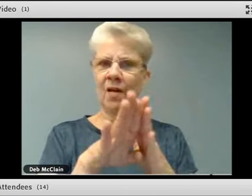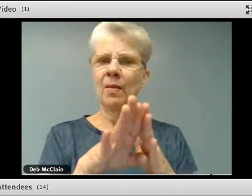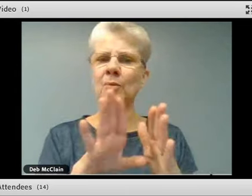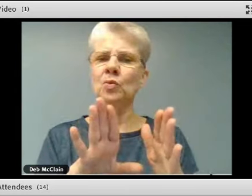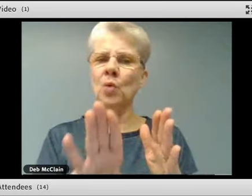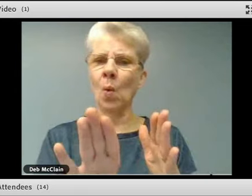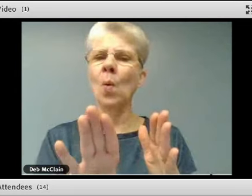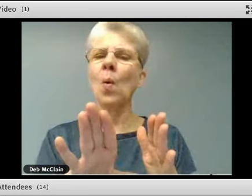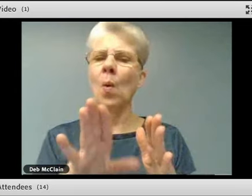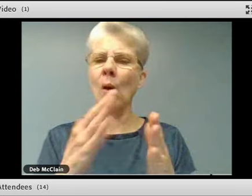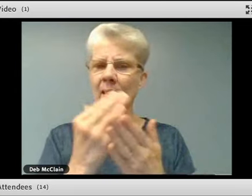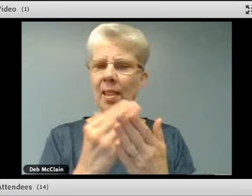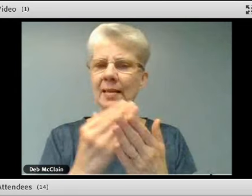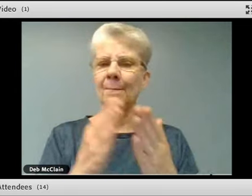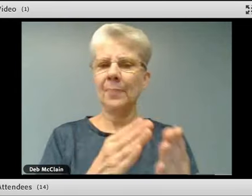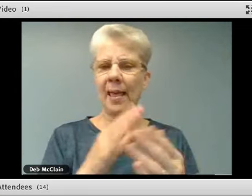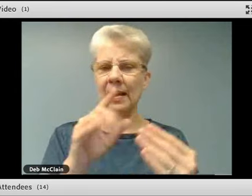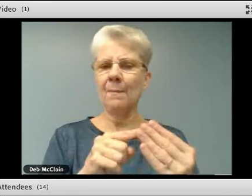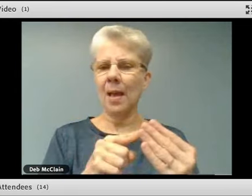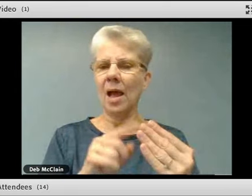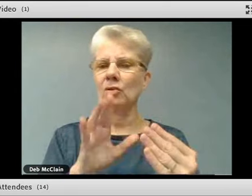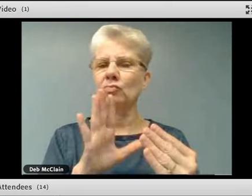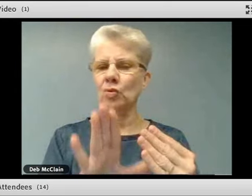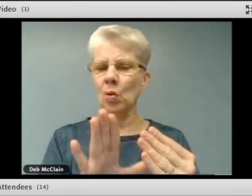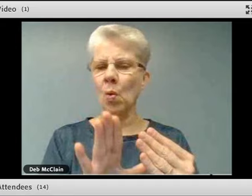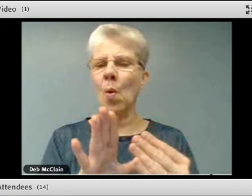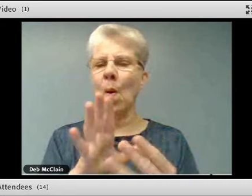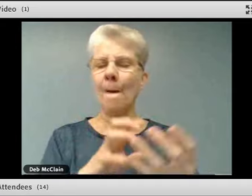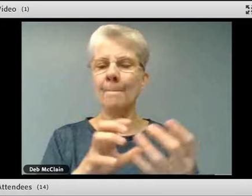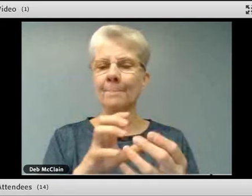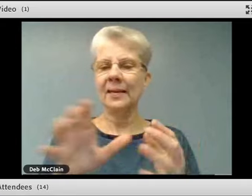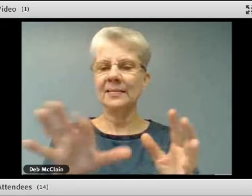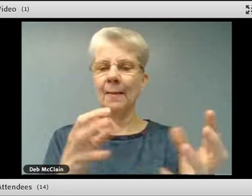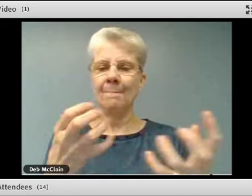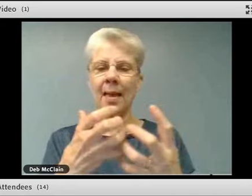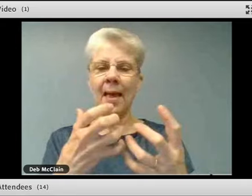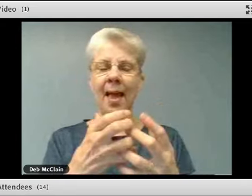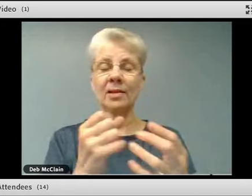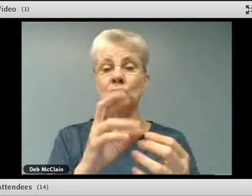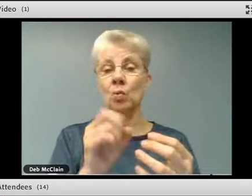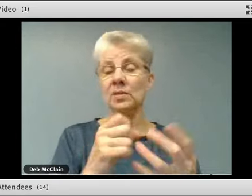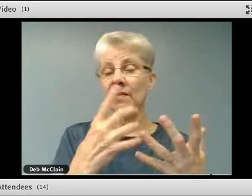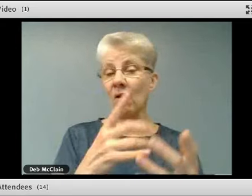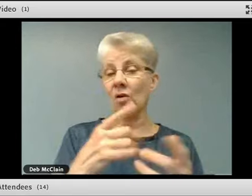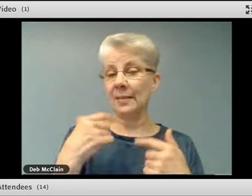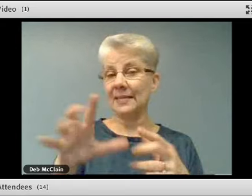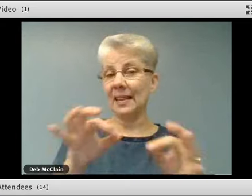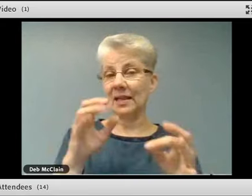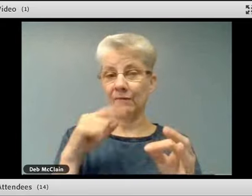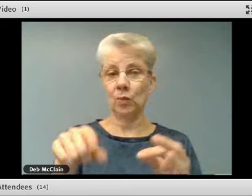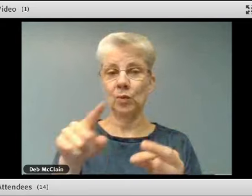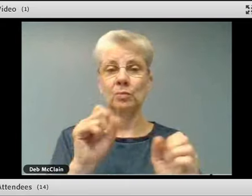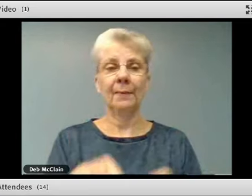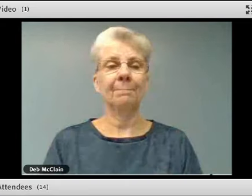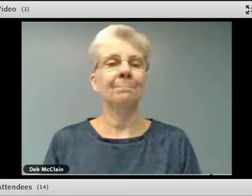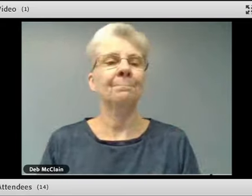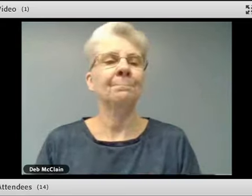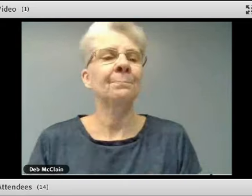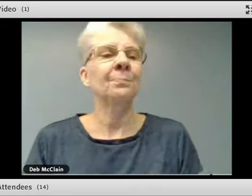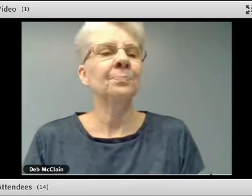lesson plans around these mix and match sources that have already been selected for you.